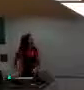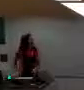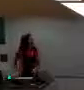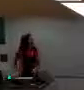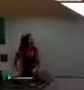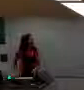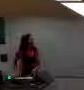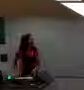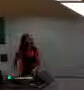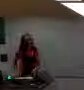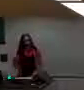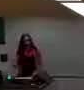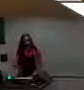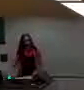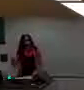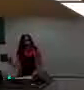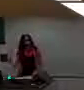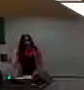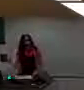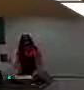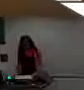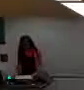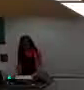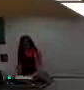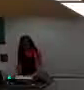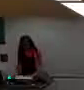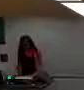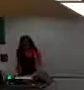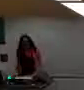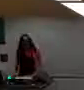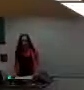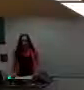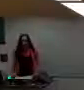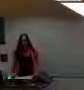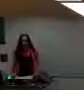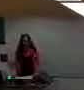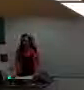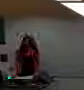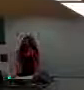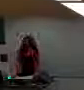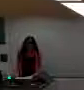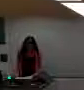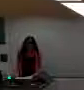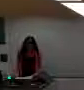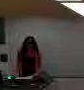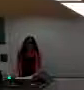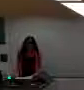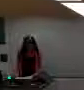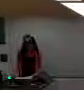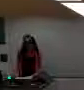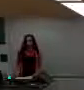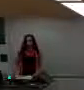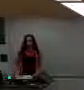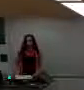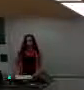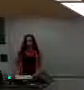of how technologies work, how information is presented, we can think about fake news and everything that's going on, are much more important to